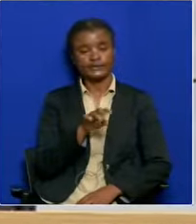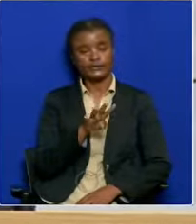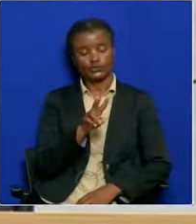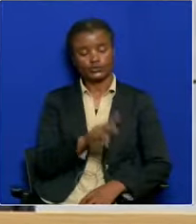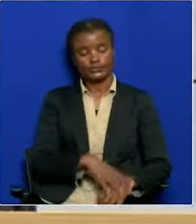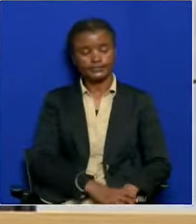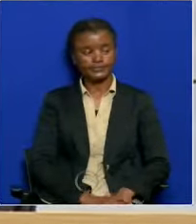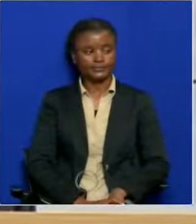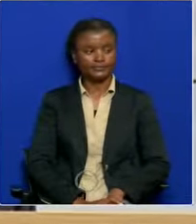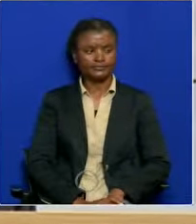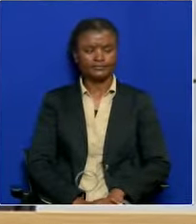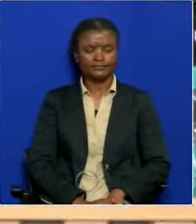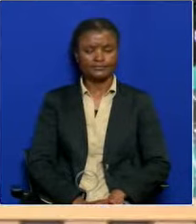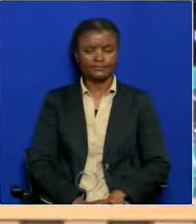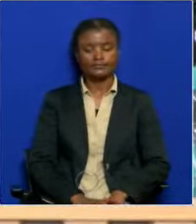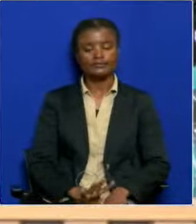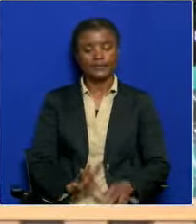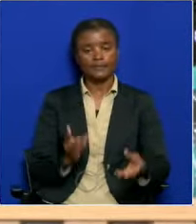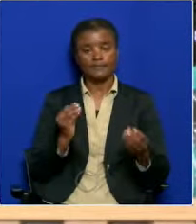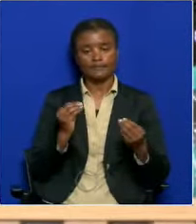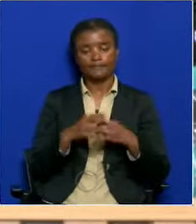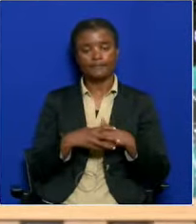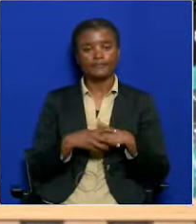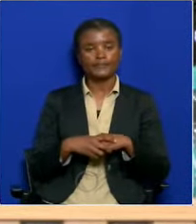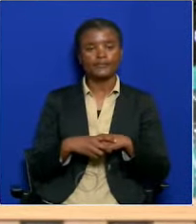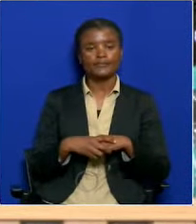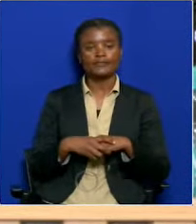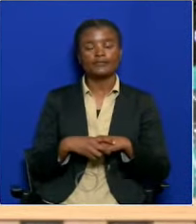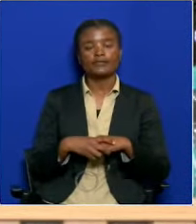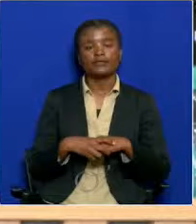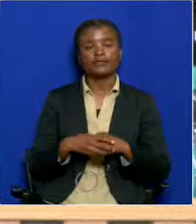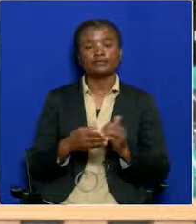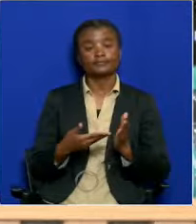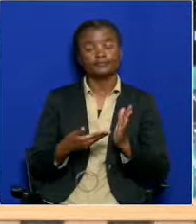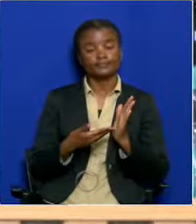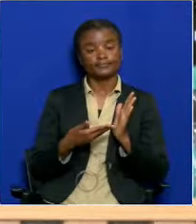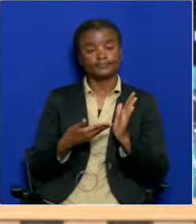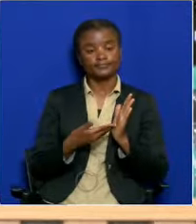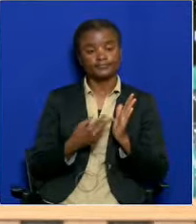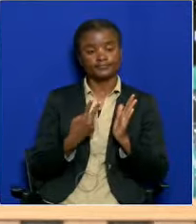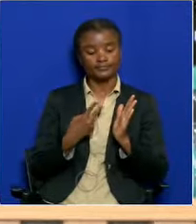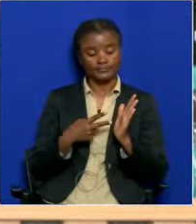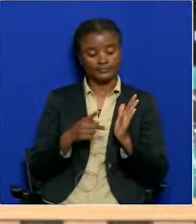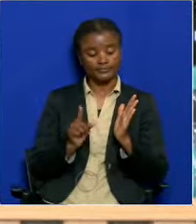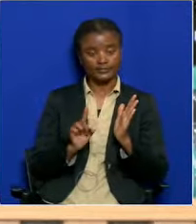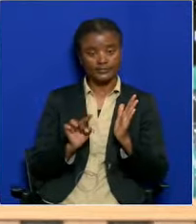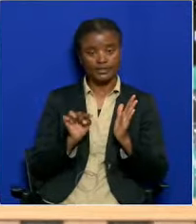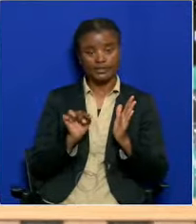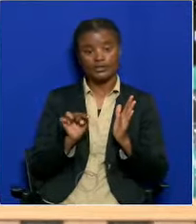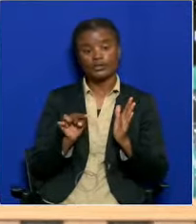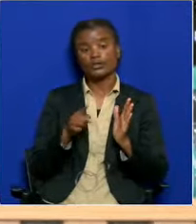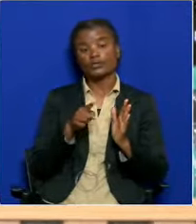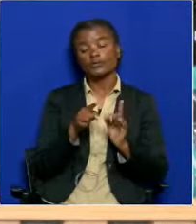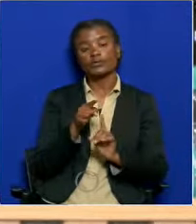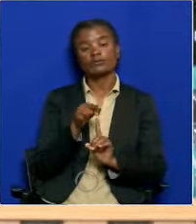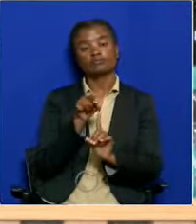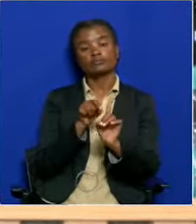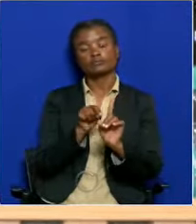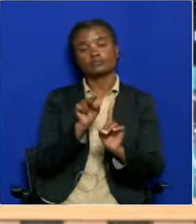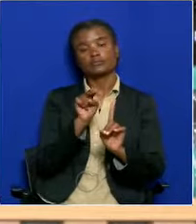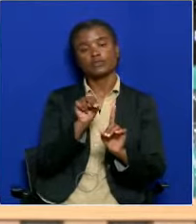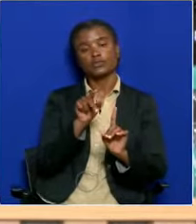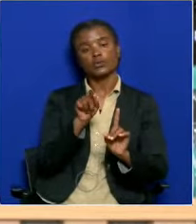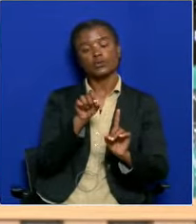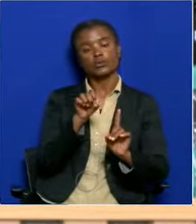I'm there. If you look there, you were sharing with Sergeant Nkosi an article related